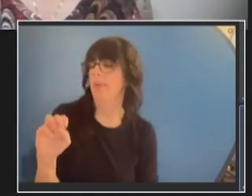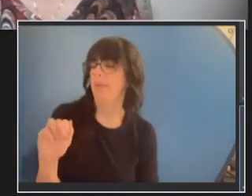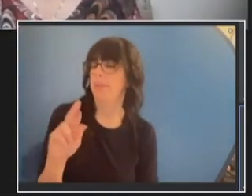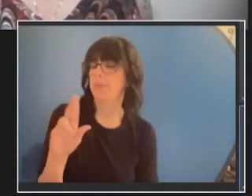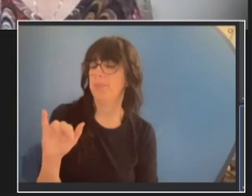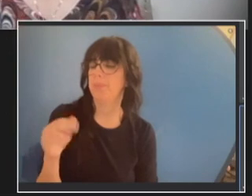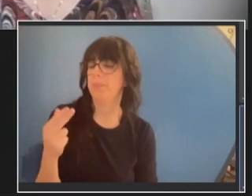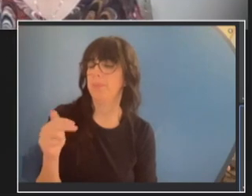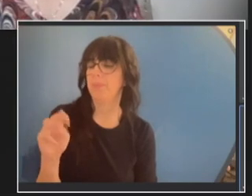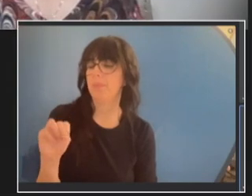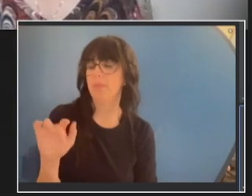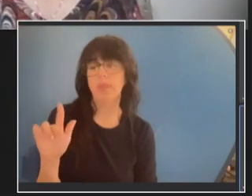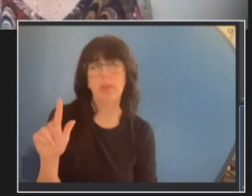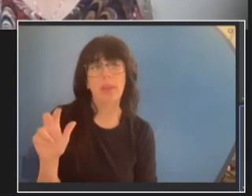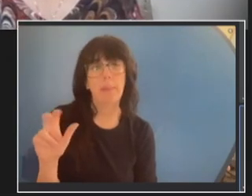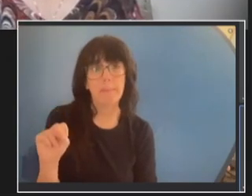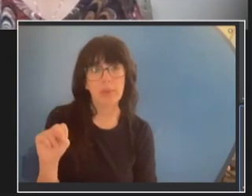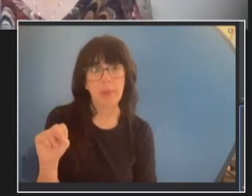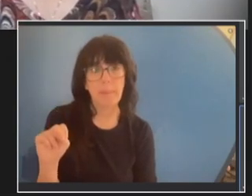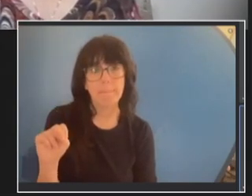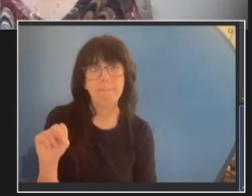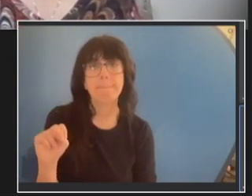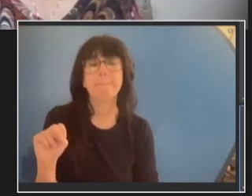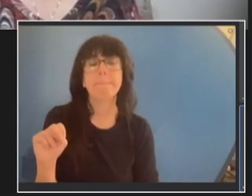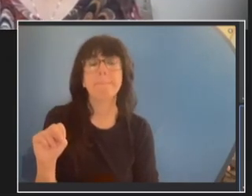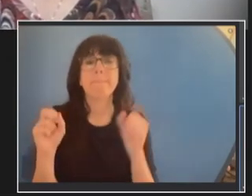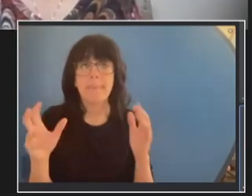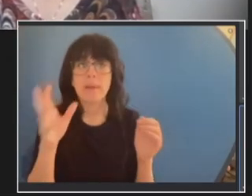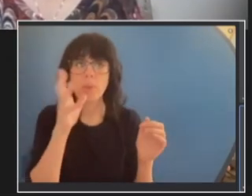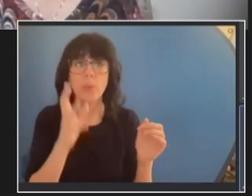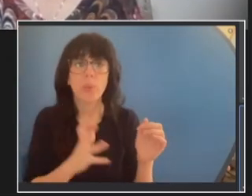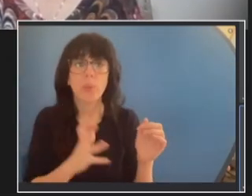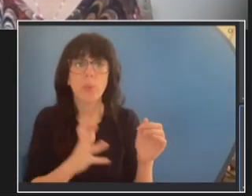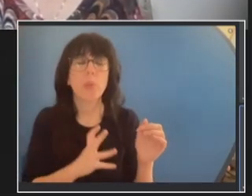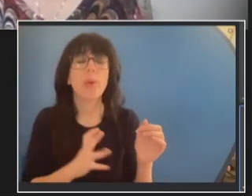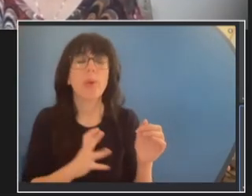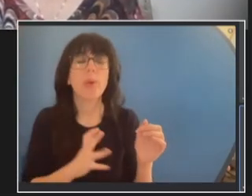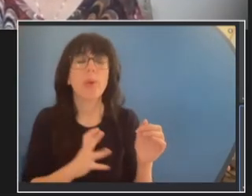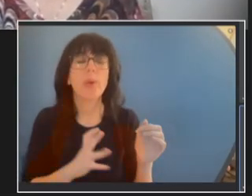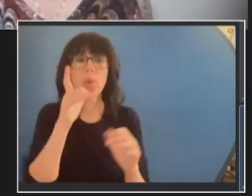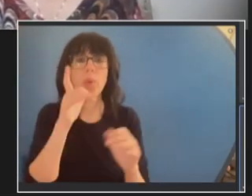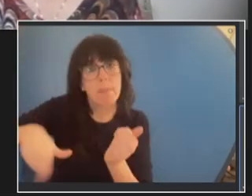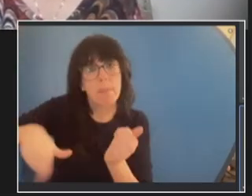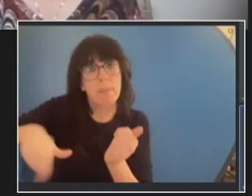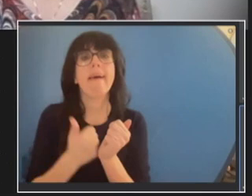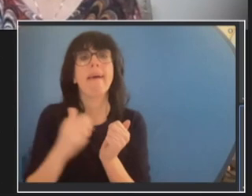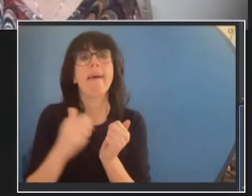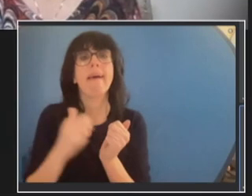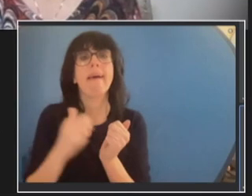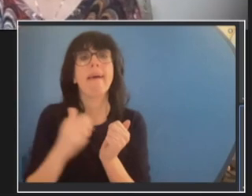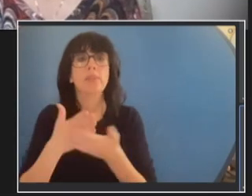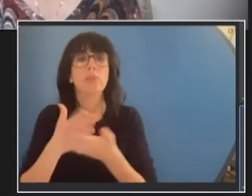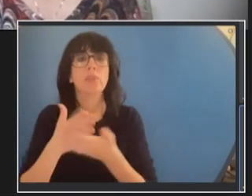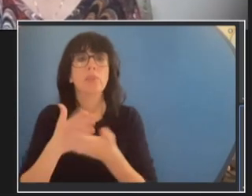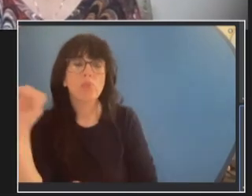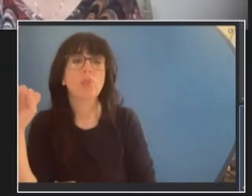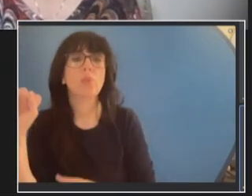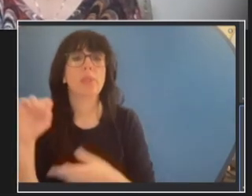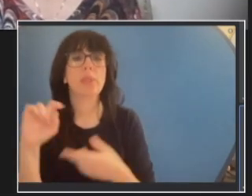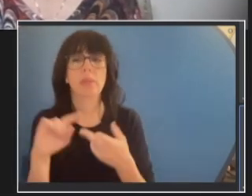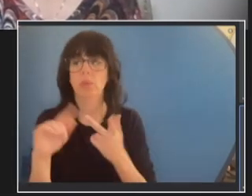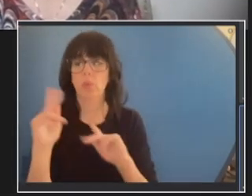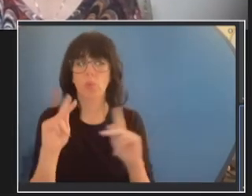of many women who worked behind the scenes of the civil rights movement, women who are